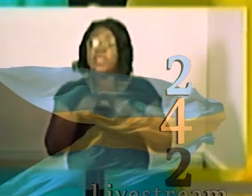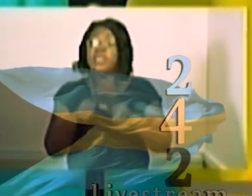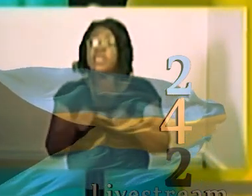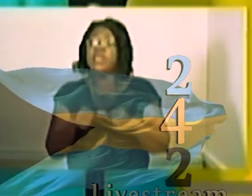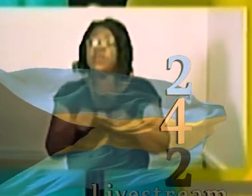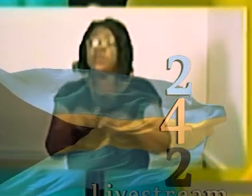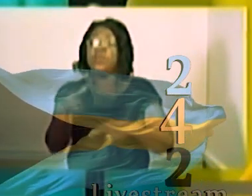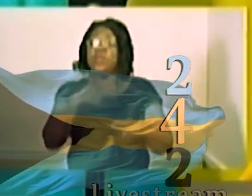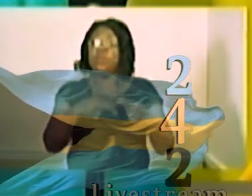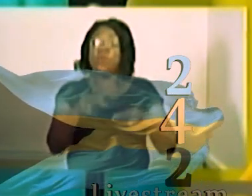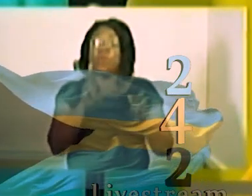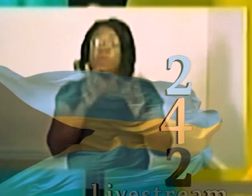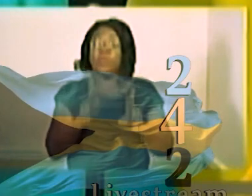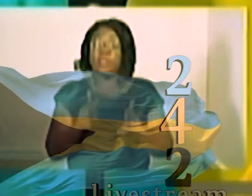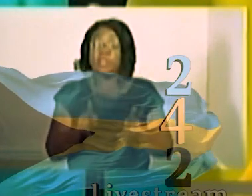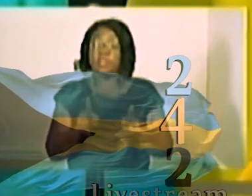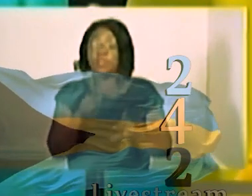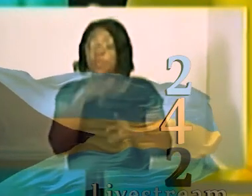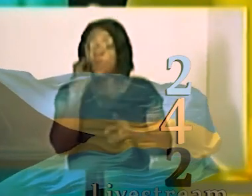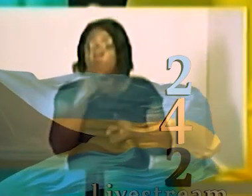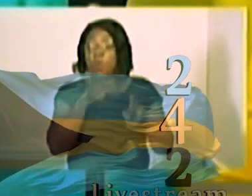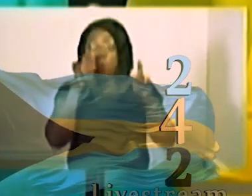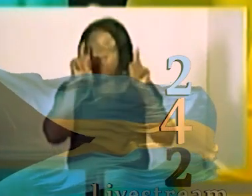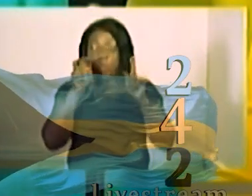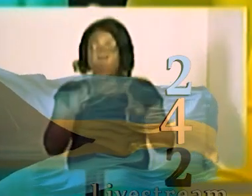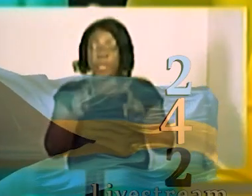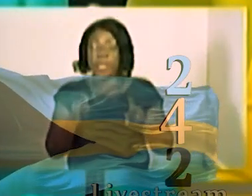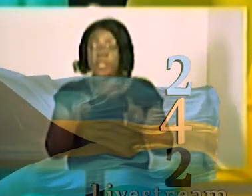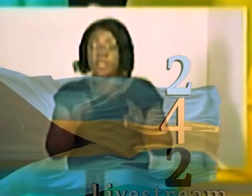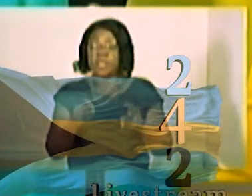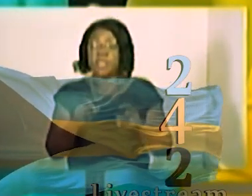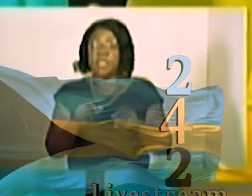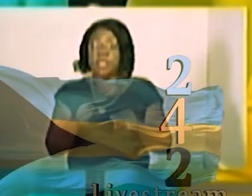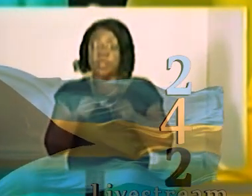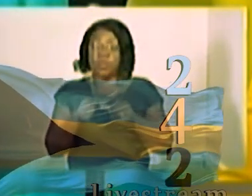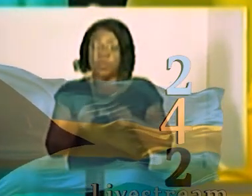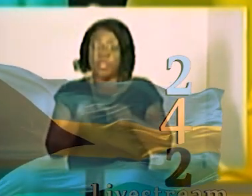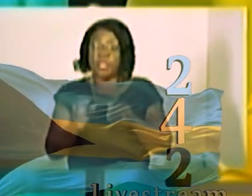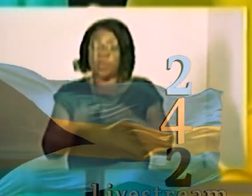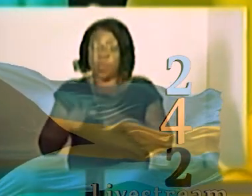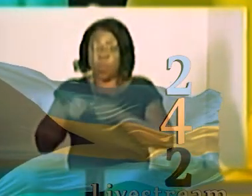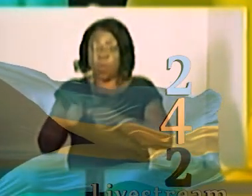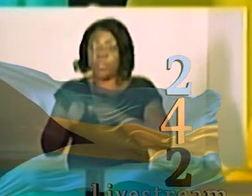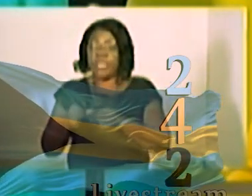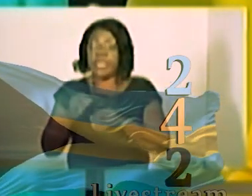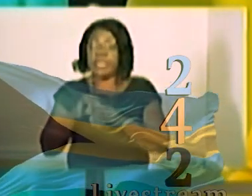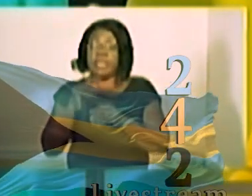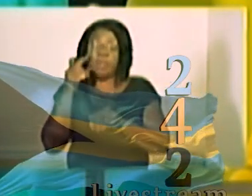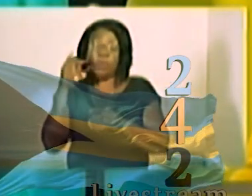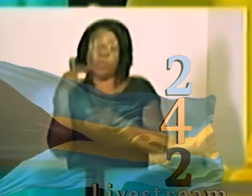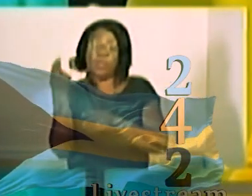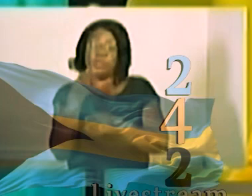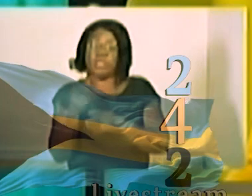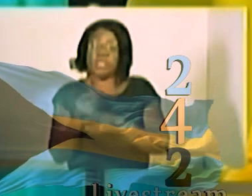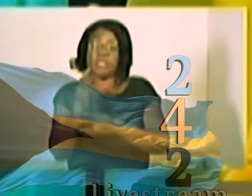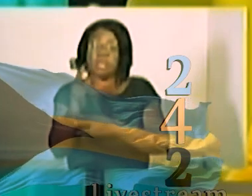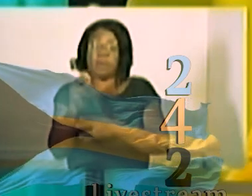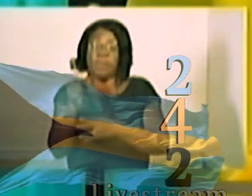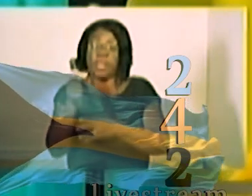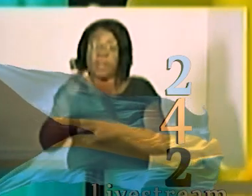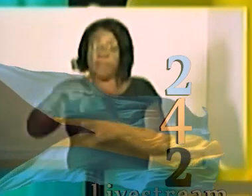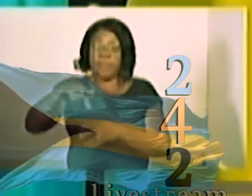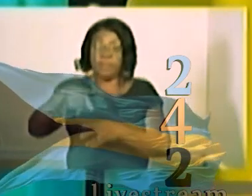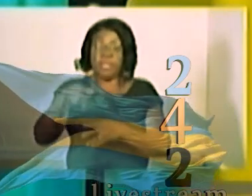to enroll individuals who require quarantine verification using this app.